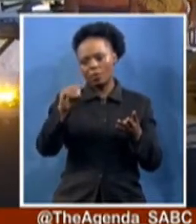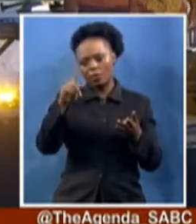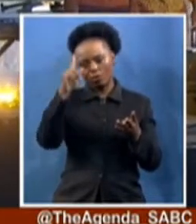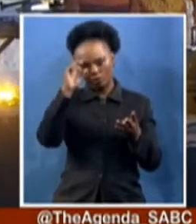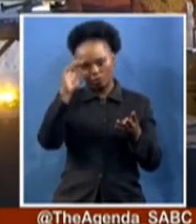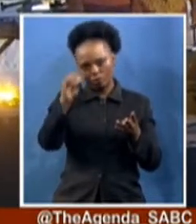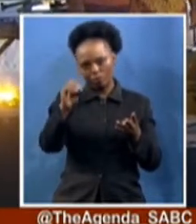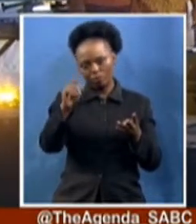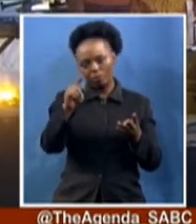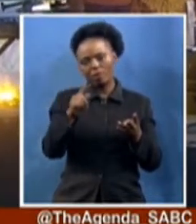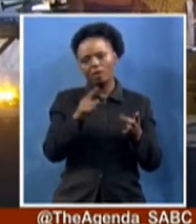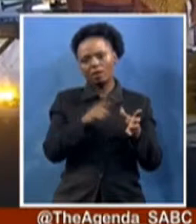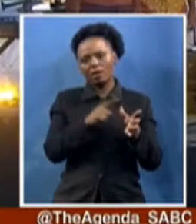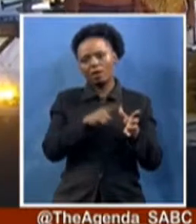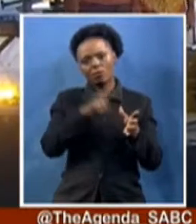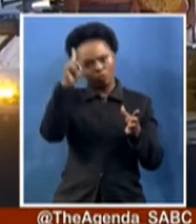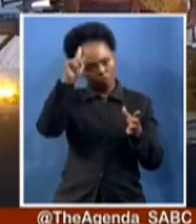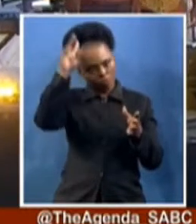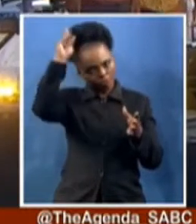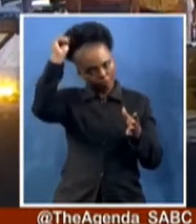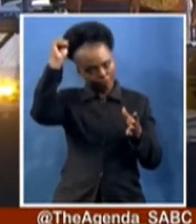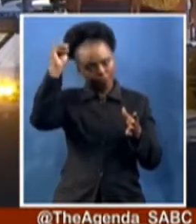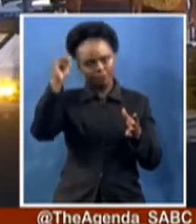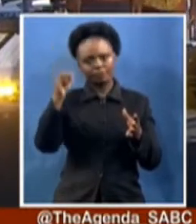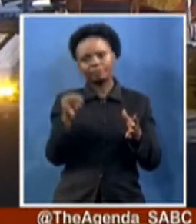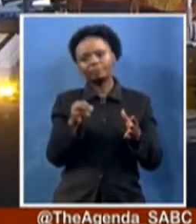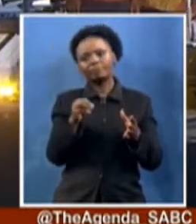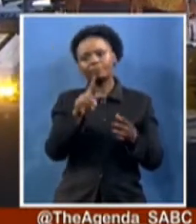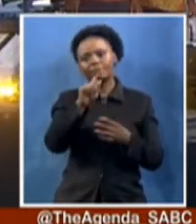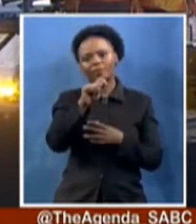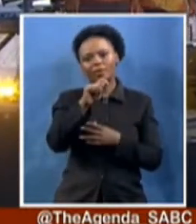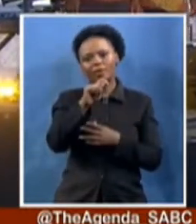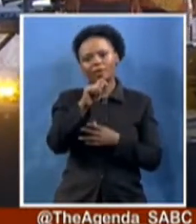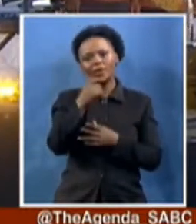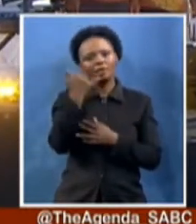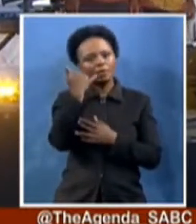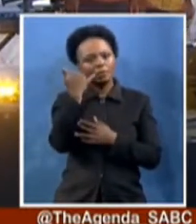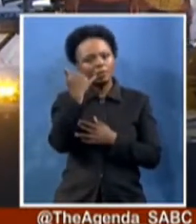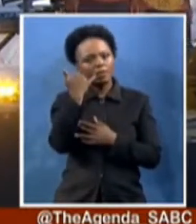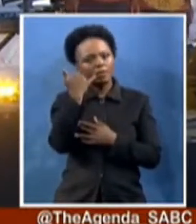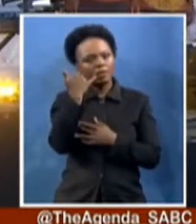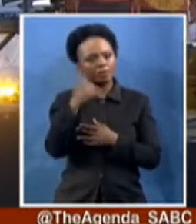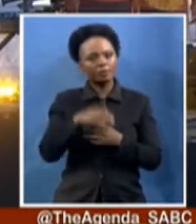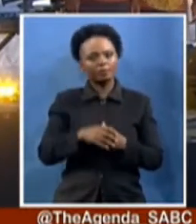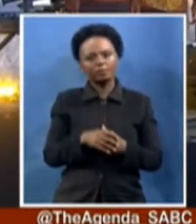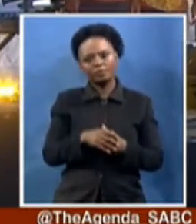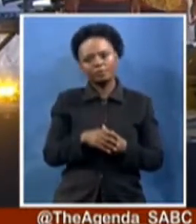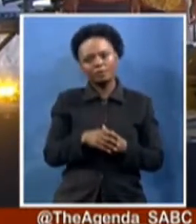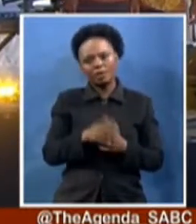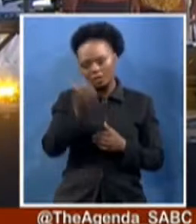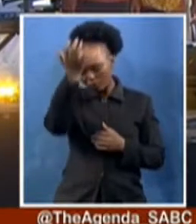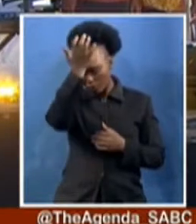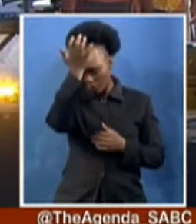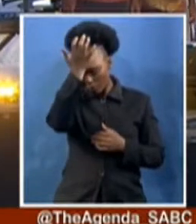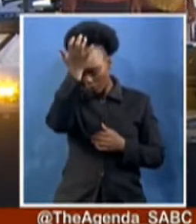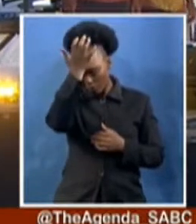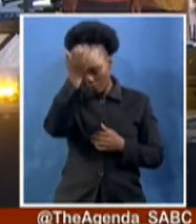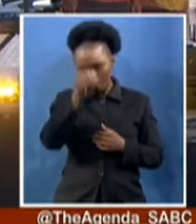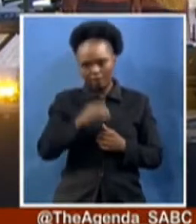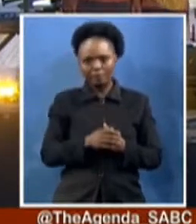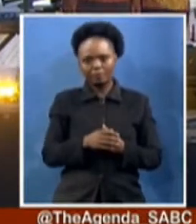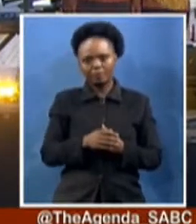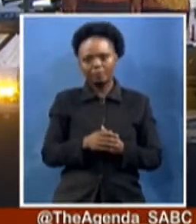Mandela, Thabo Mbeki, Jacob Zuma, the 13th president of